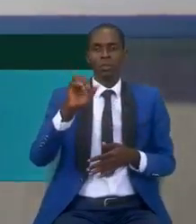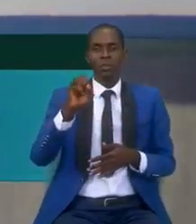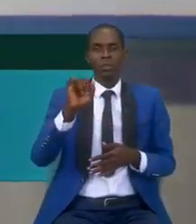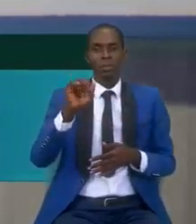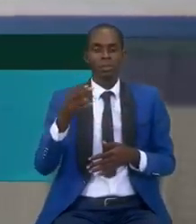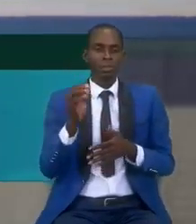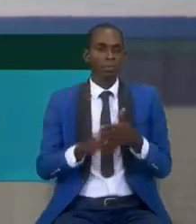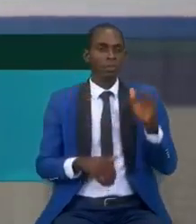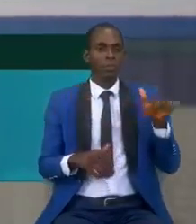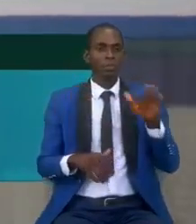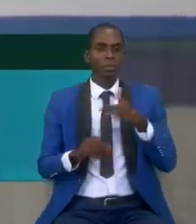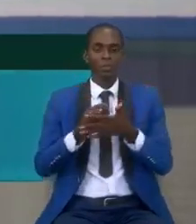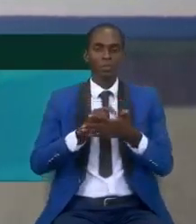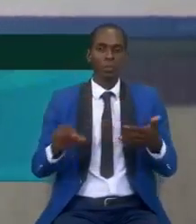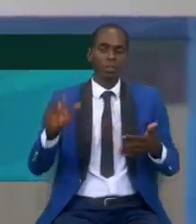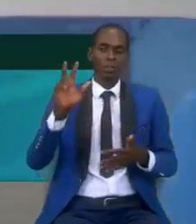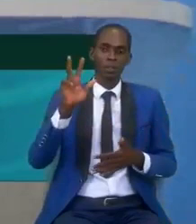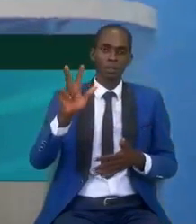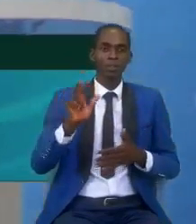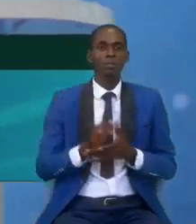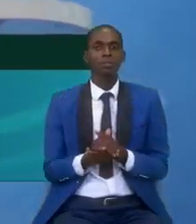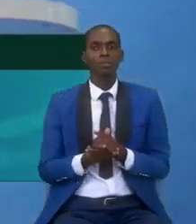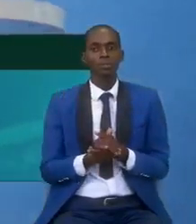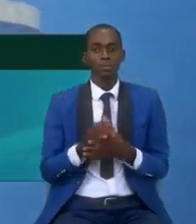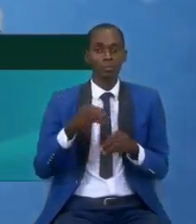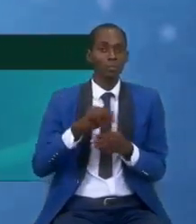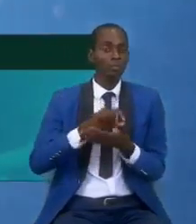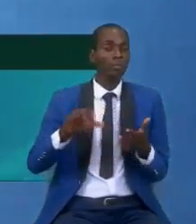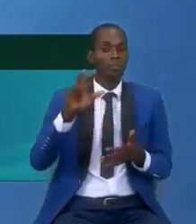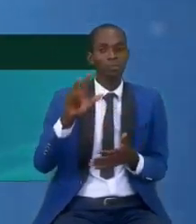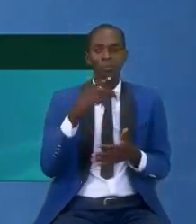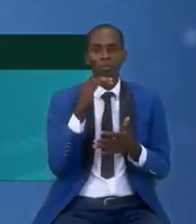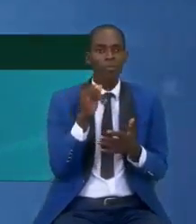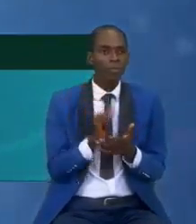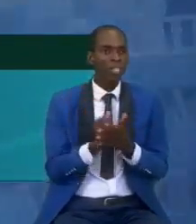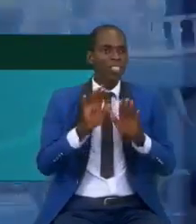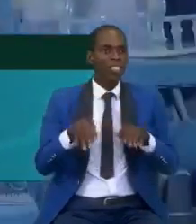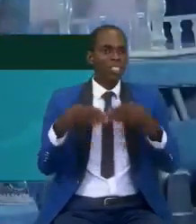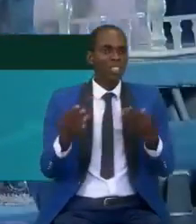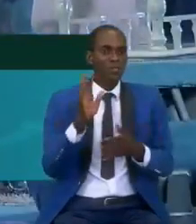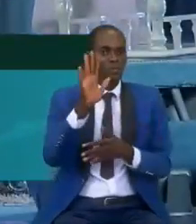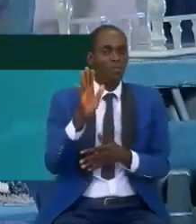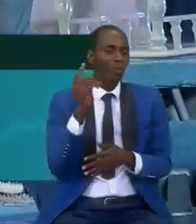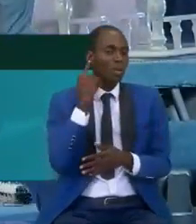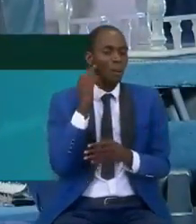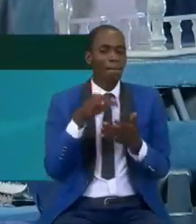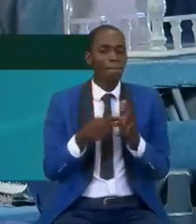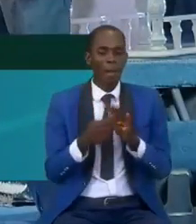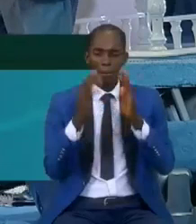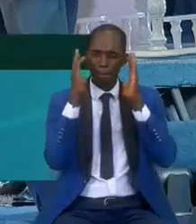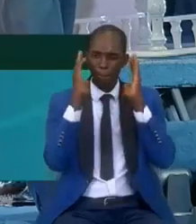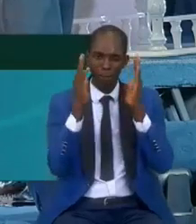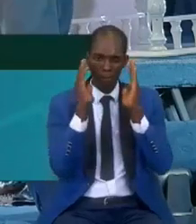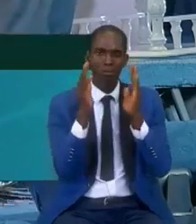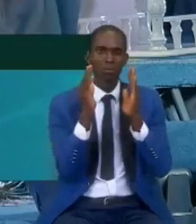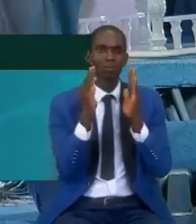says, incline your ear. That means pay attention. That means throw away your former thinking, your former thoughts,